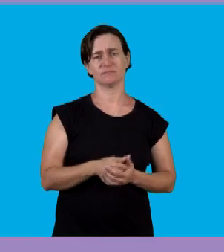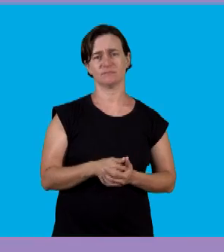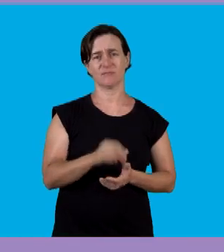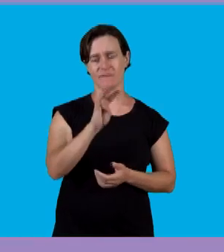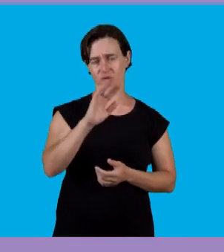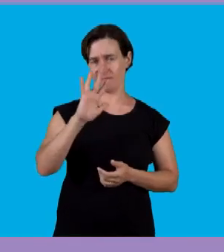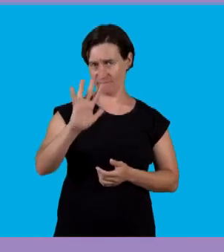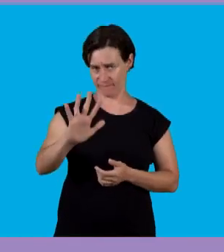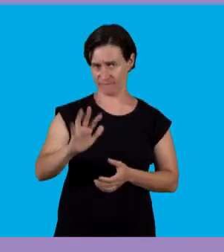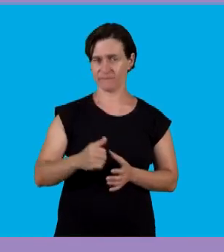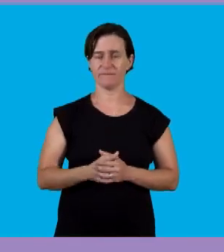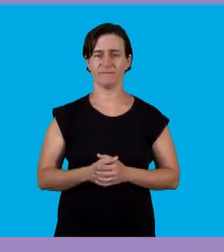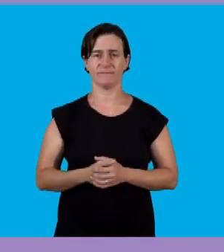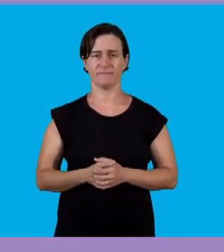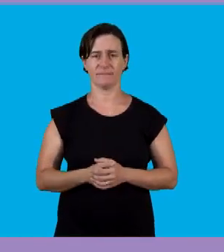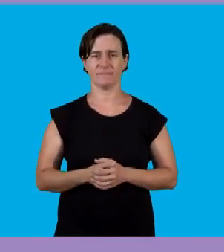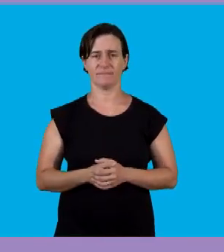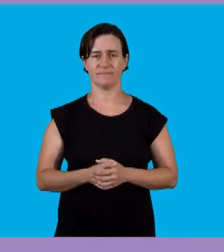get our 45.